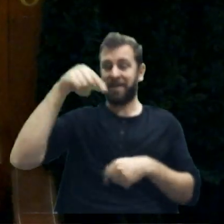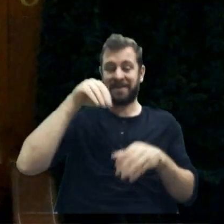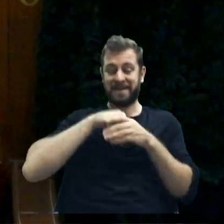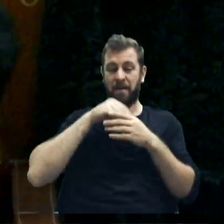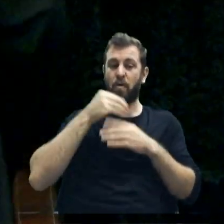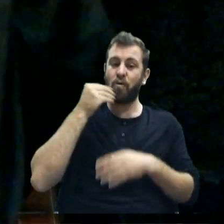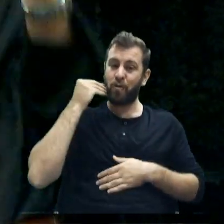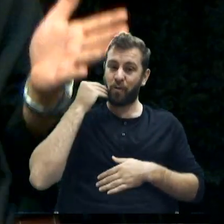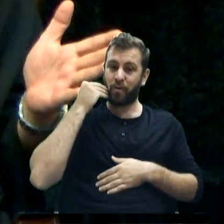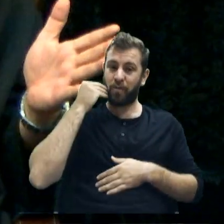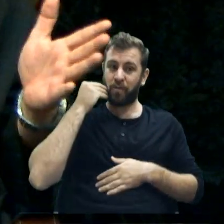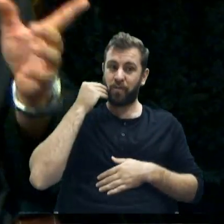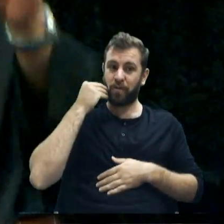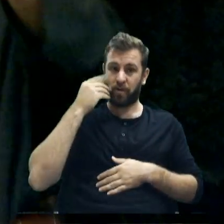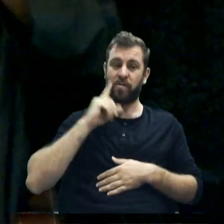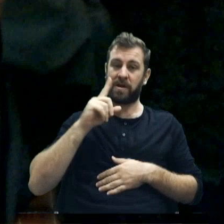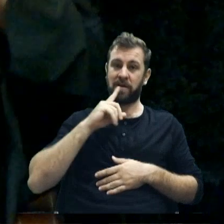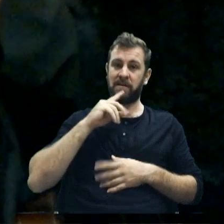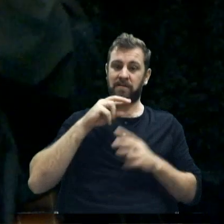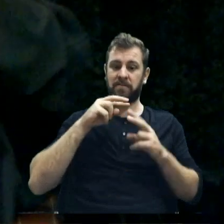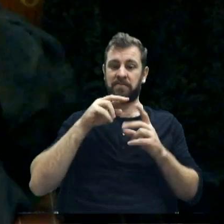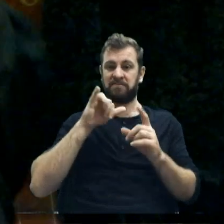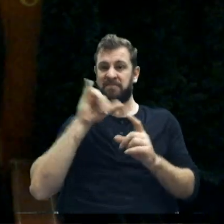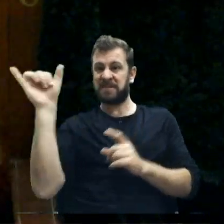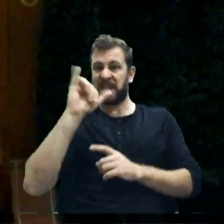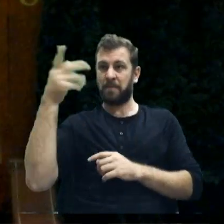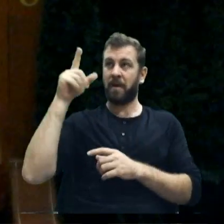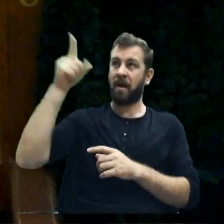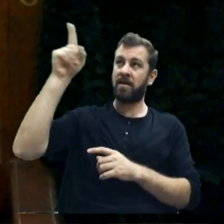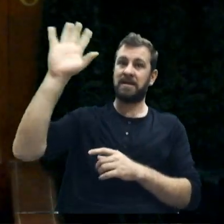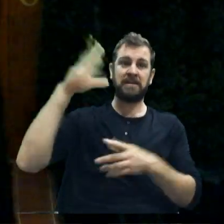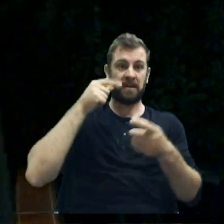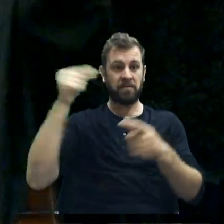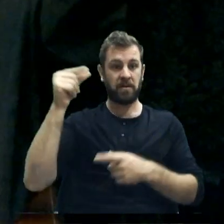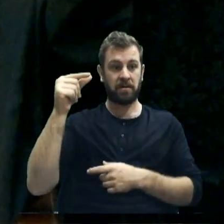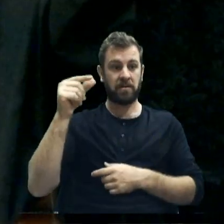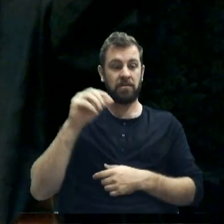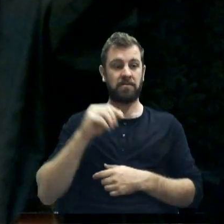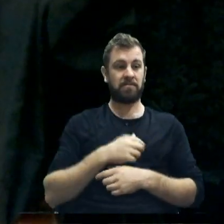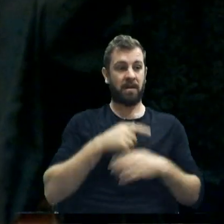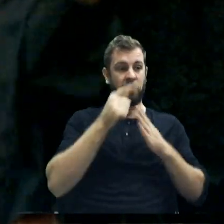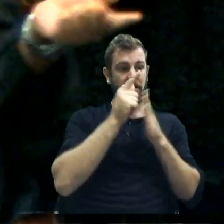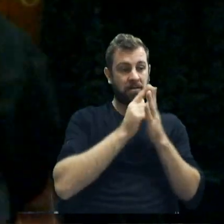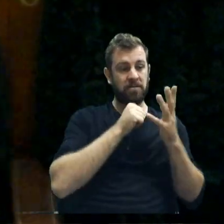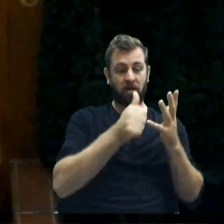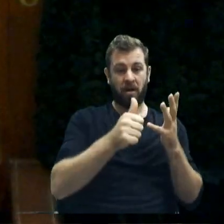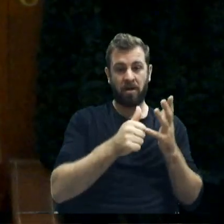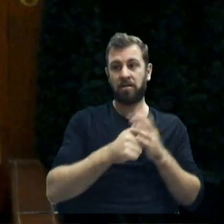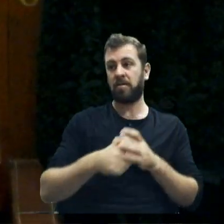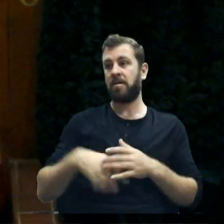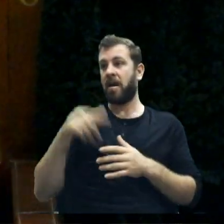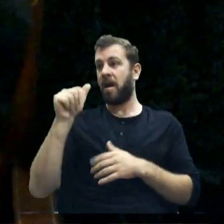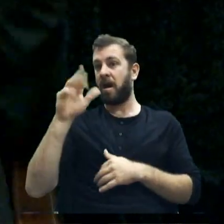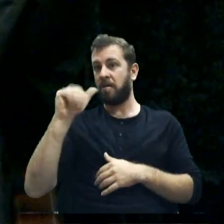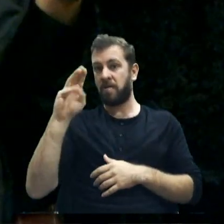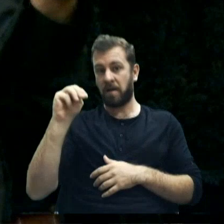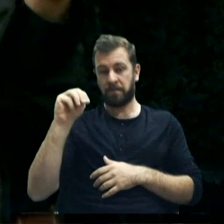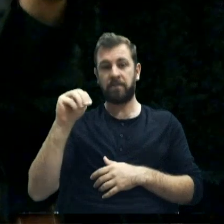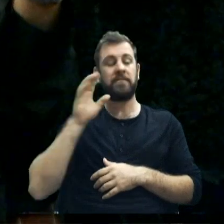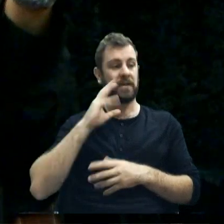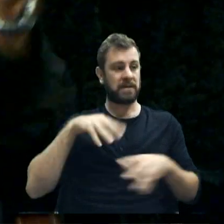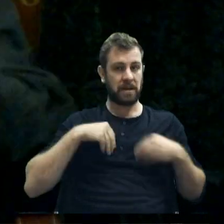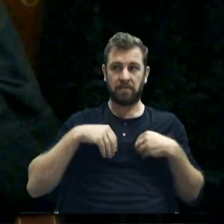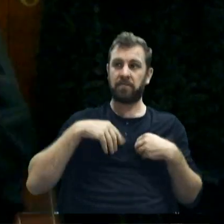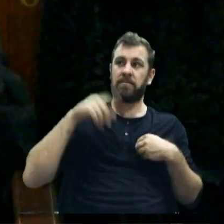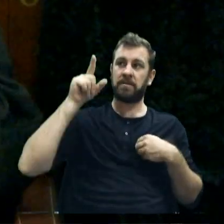does that government reflect Allah's government? Meaning, if what is halal in my house is halal in Allah's house. What's haram in my house is haram in Allah's